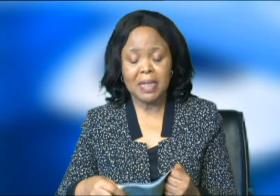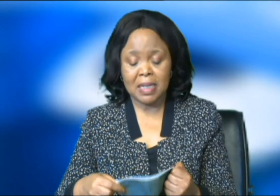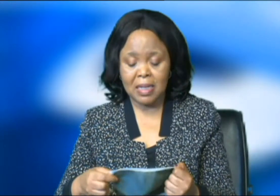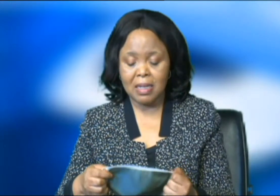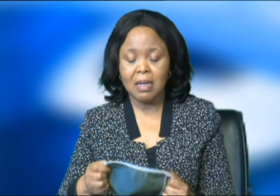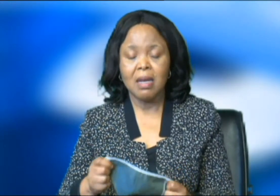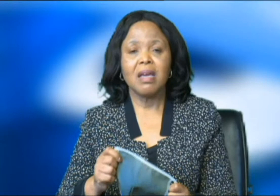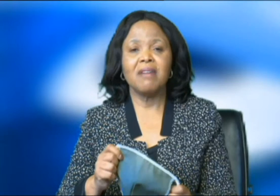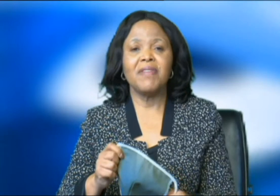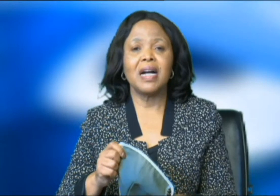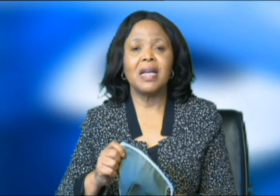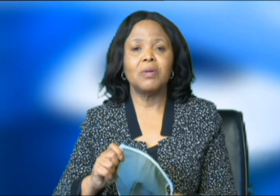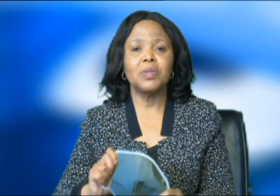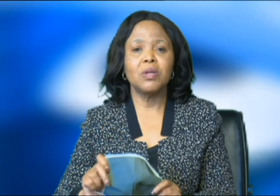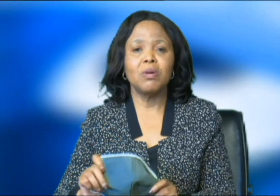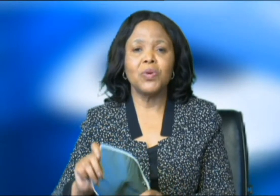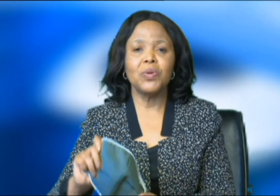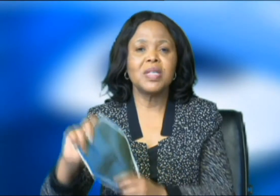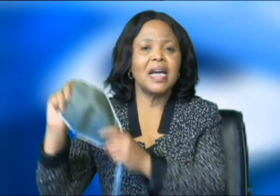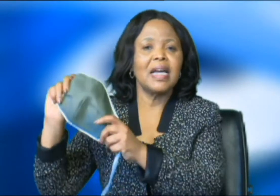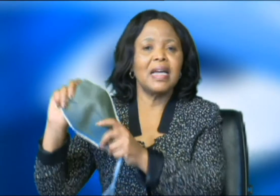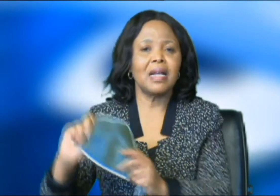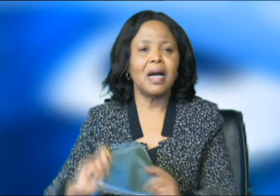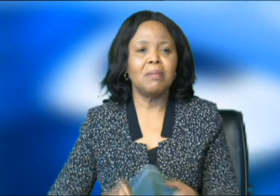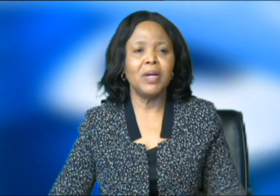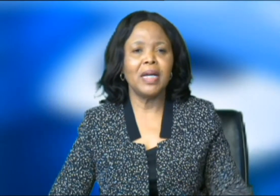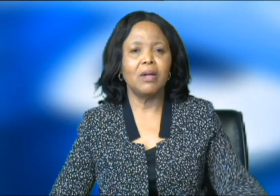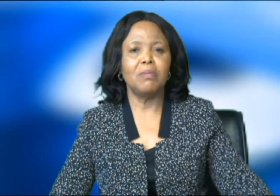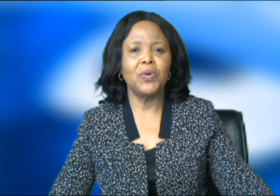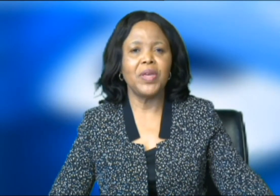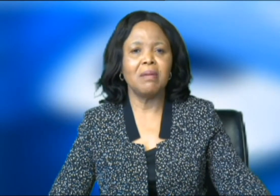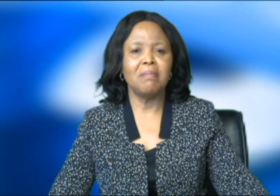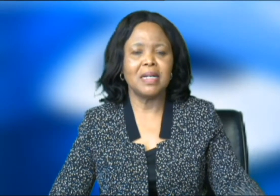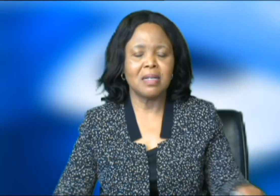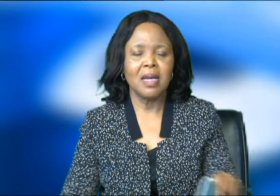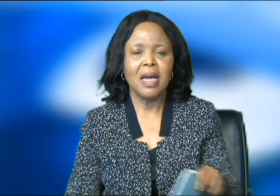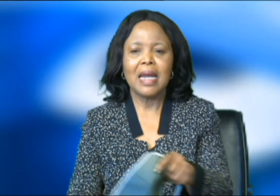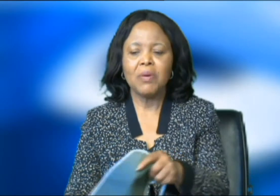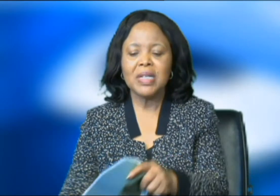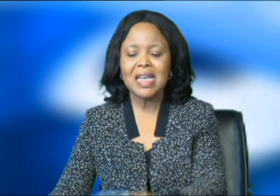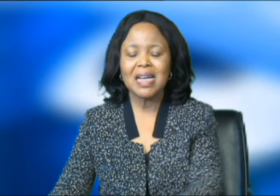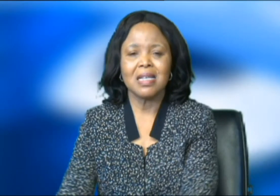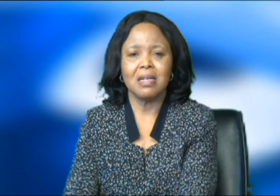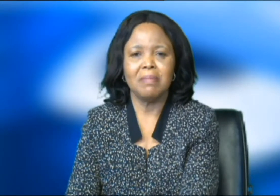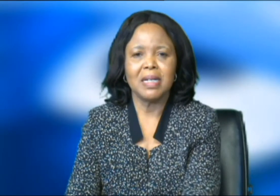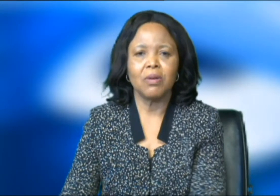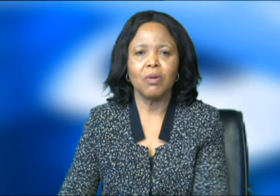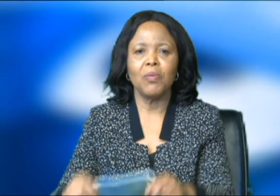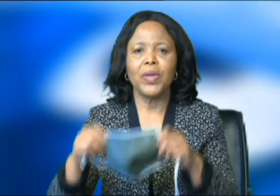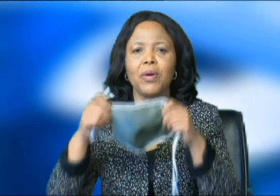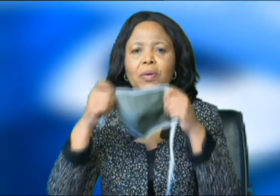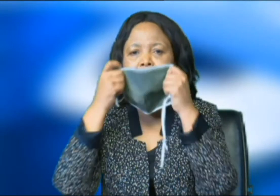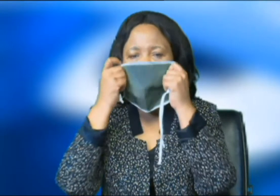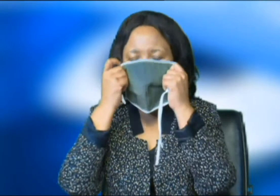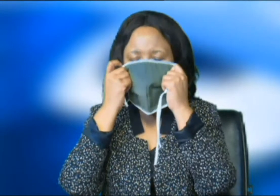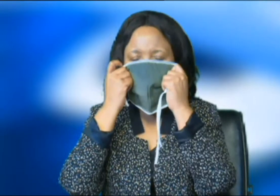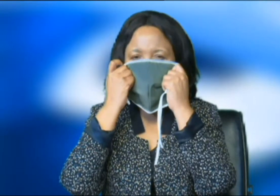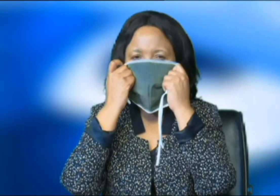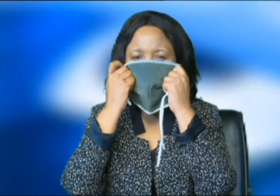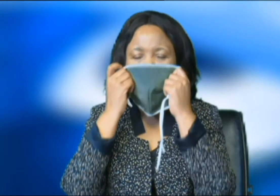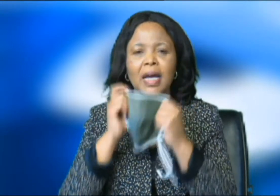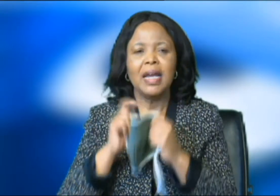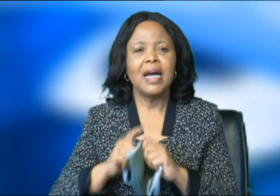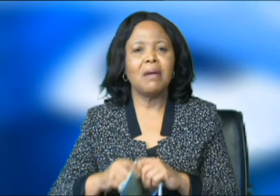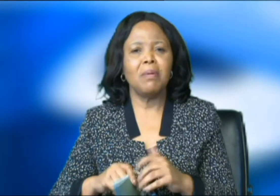la emabhasini kuyevakala ukuthi lomunye usinakehla aboleke lomunye i-mask. La uyithatha le mask lomunye uyibeka